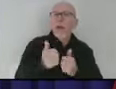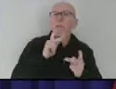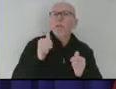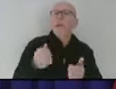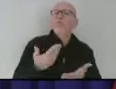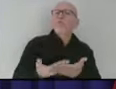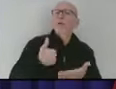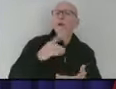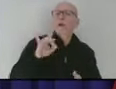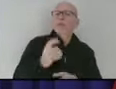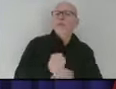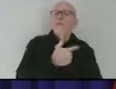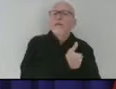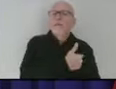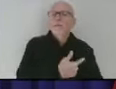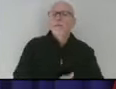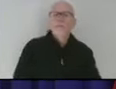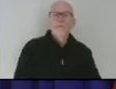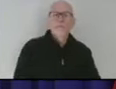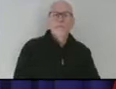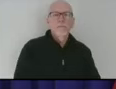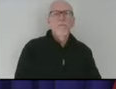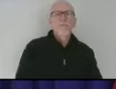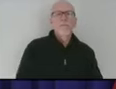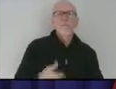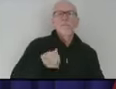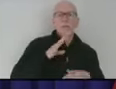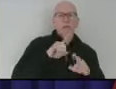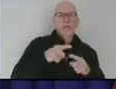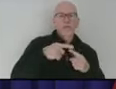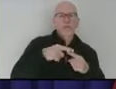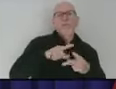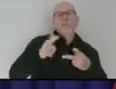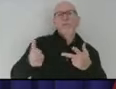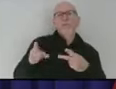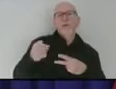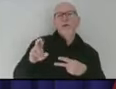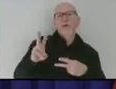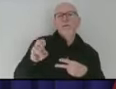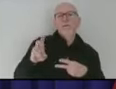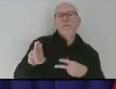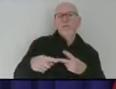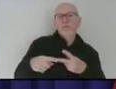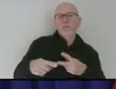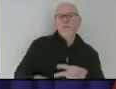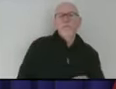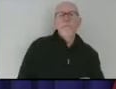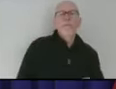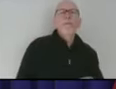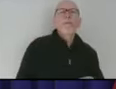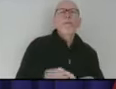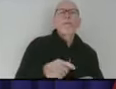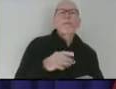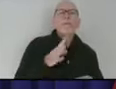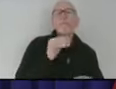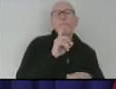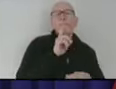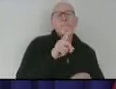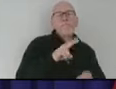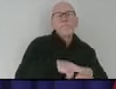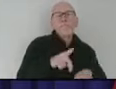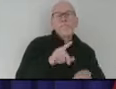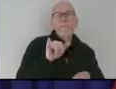that? So I'll start and then we'll let Lindsay take the vaccine question. Most assuredly, Indiana, like every